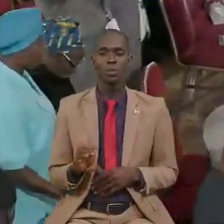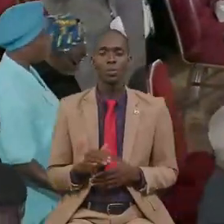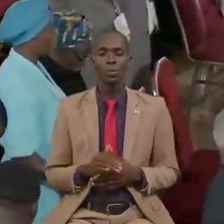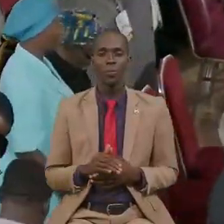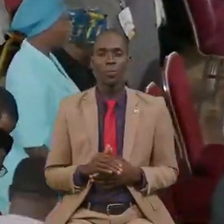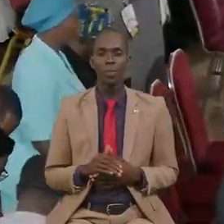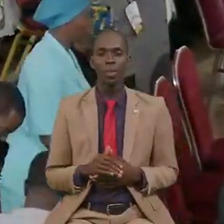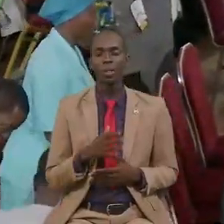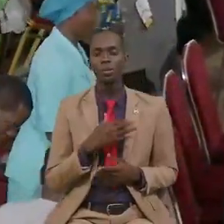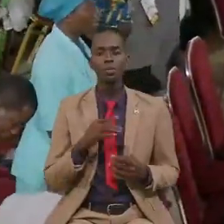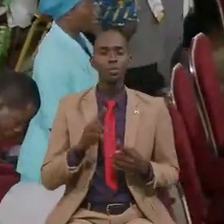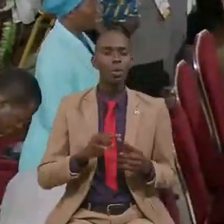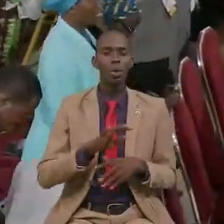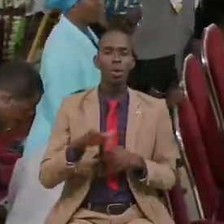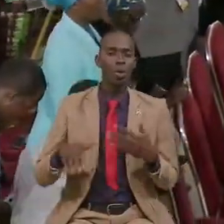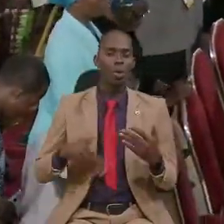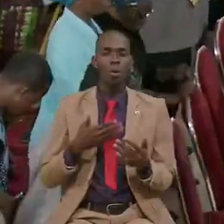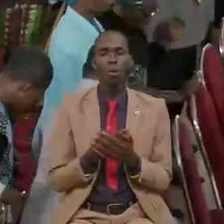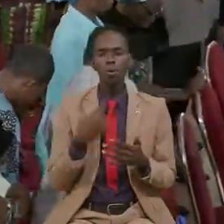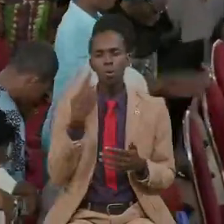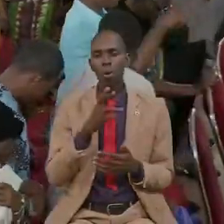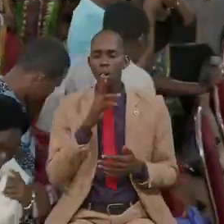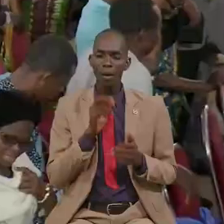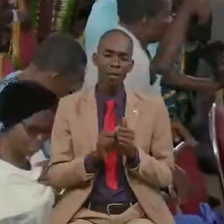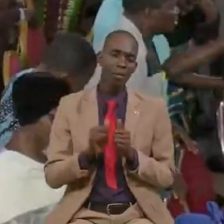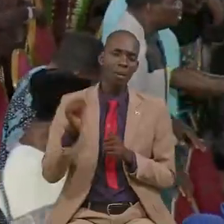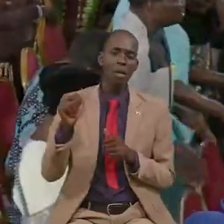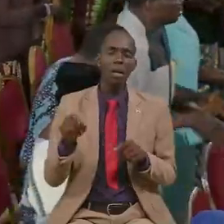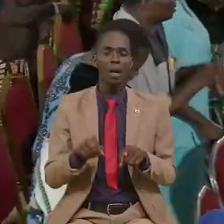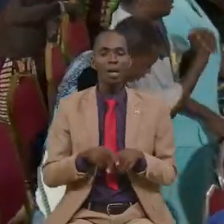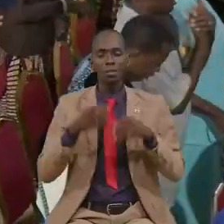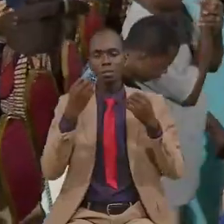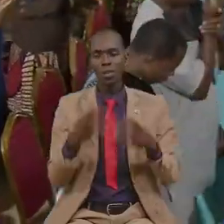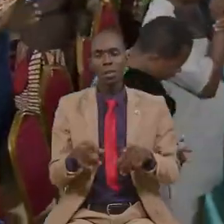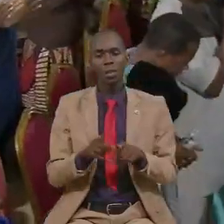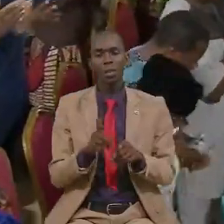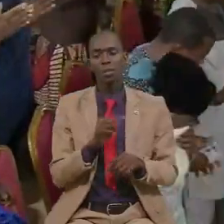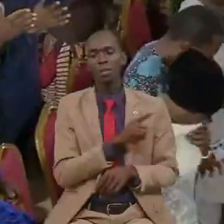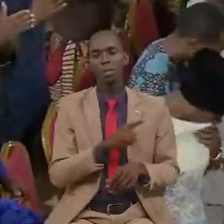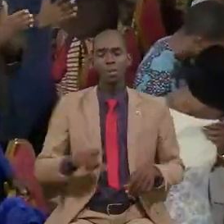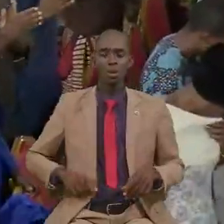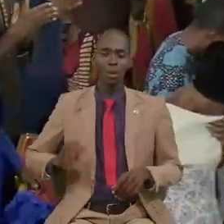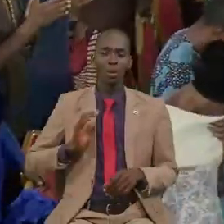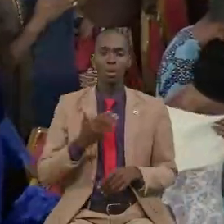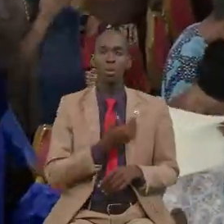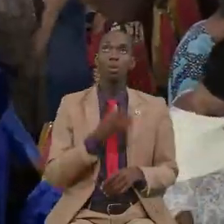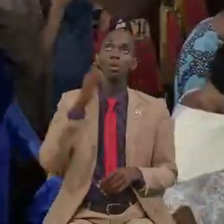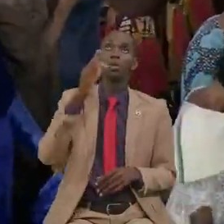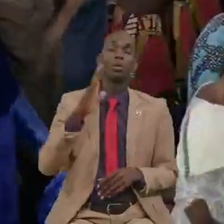and to those who are far off, as many as the Lord our God shall